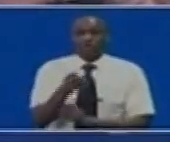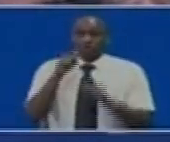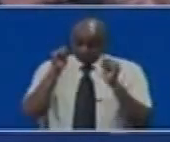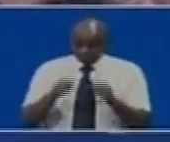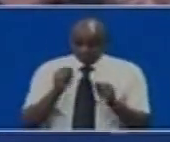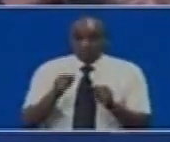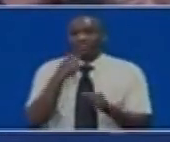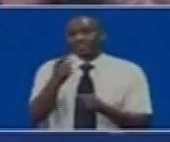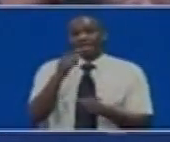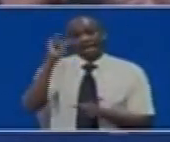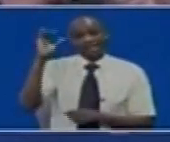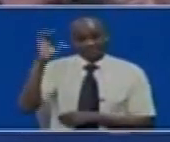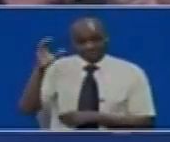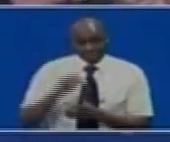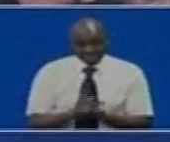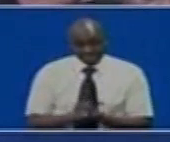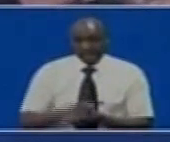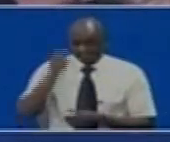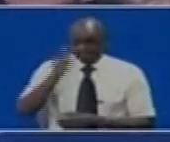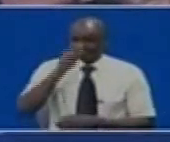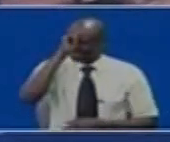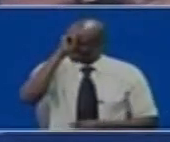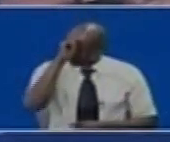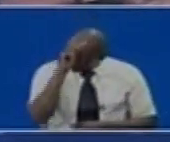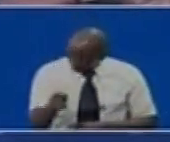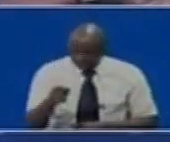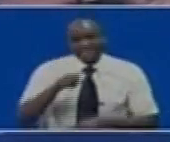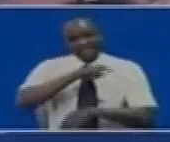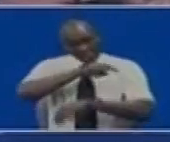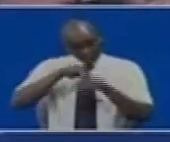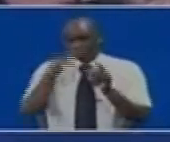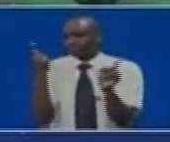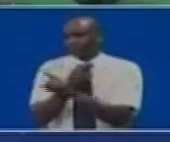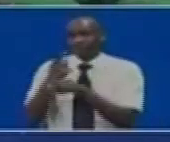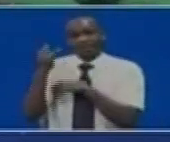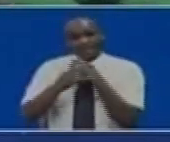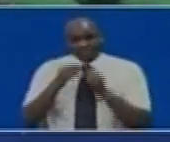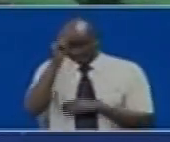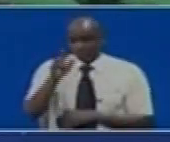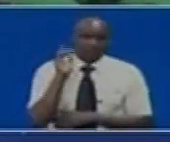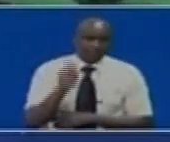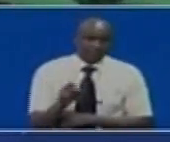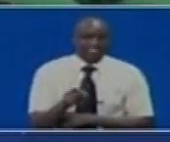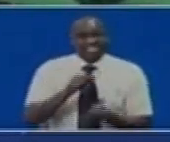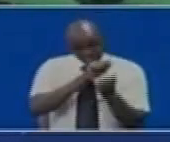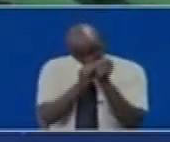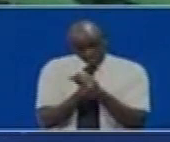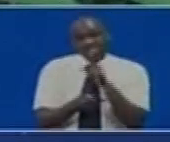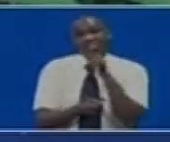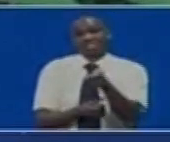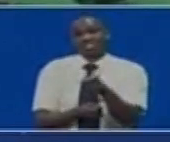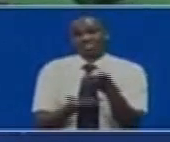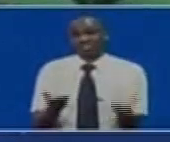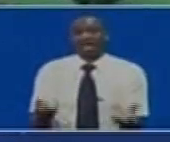the ICC to respect national sovereignty. Those changes have not